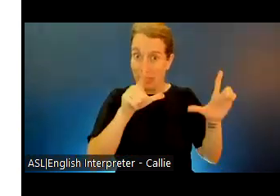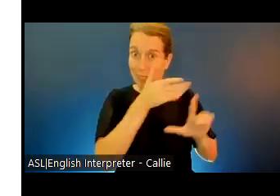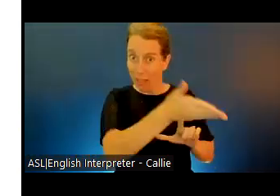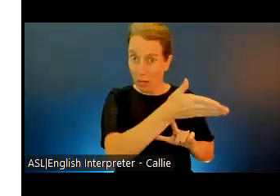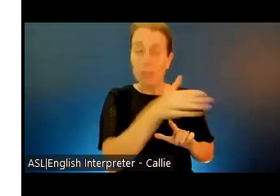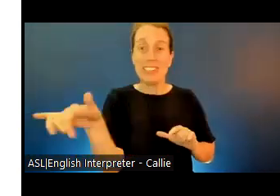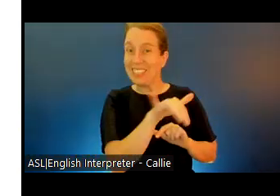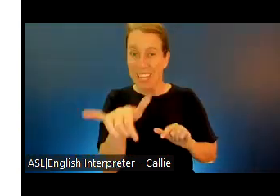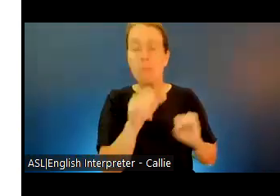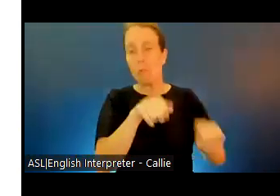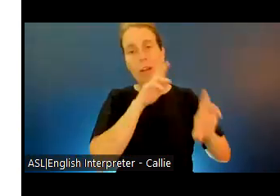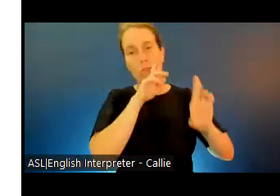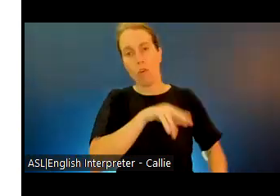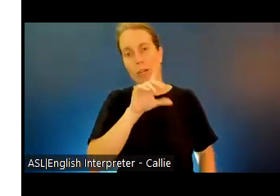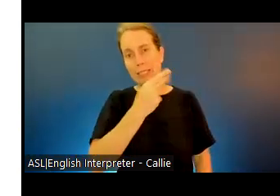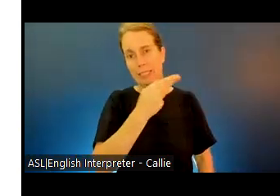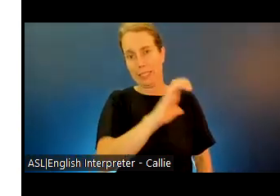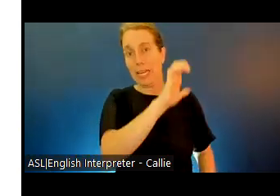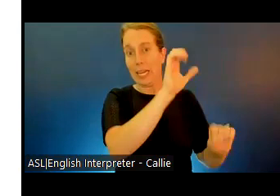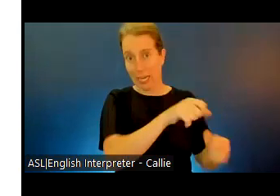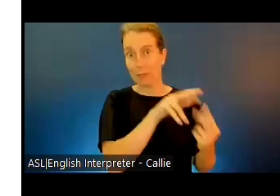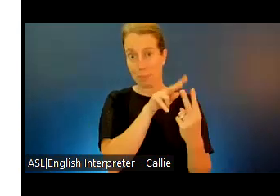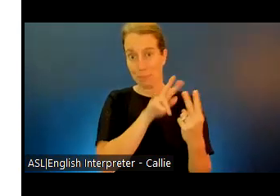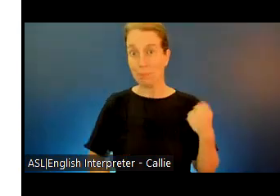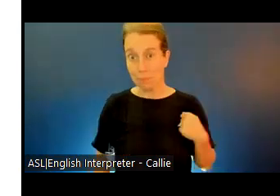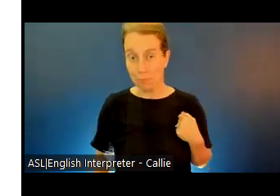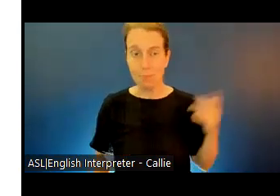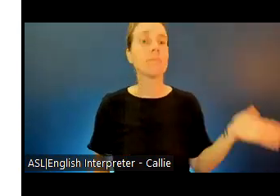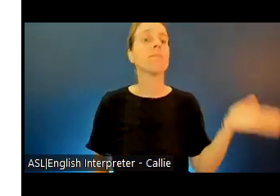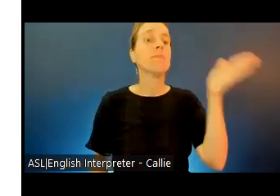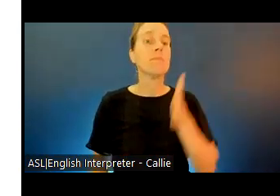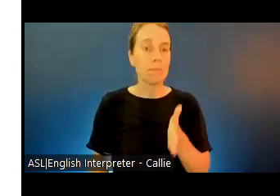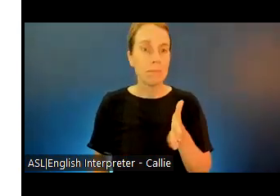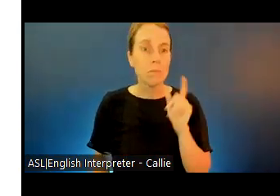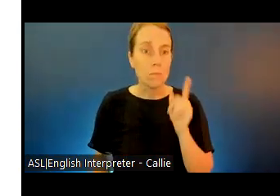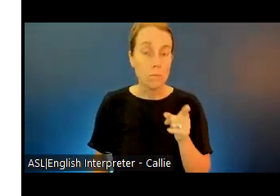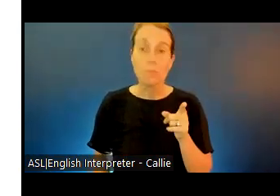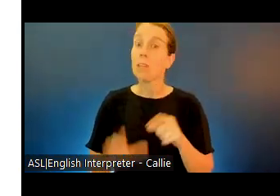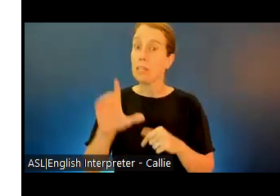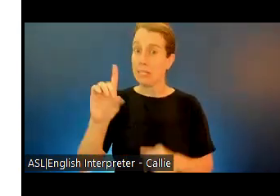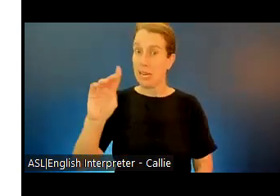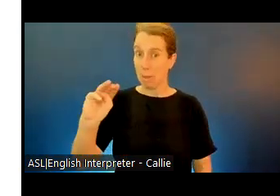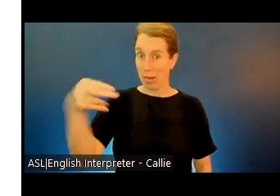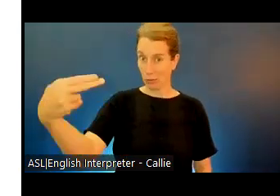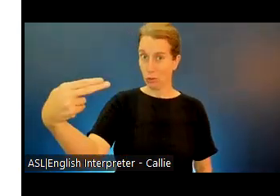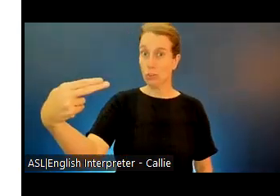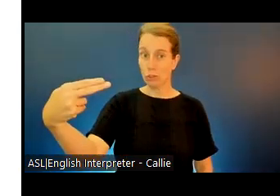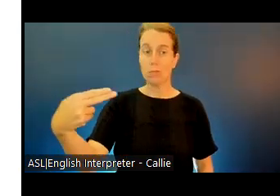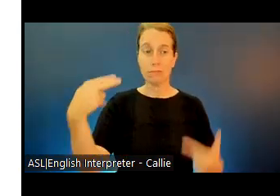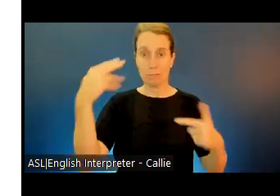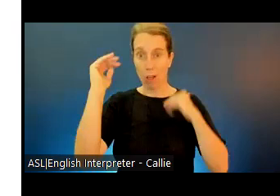So adults in DMH facilities, this is going to be predominantly if your loved one or you are